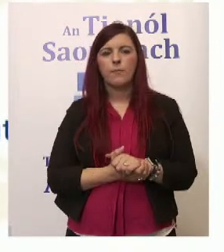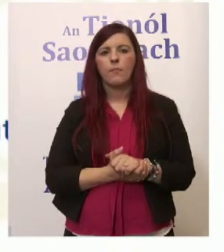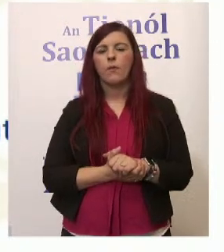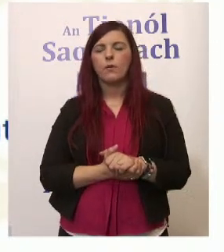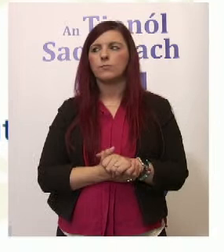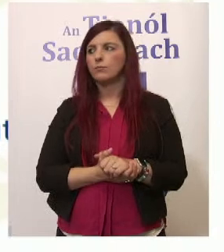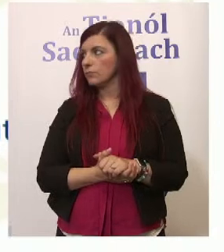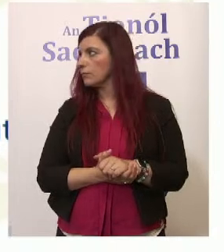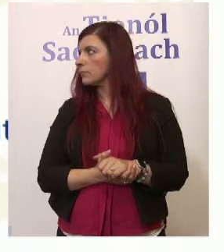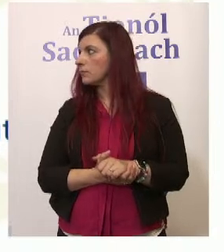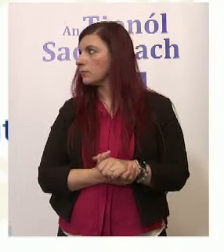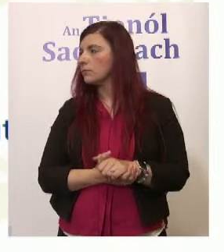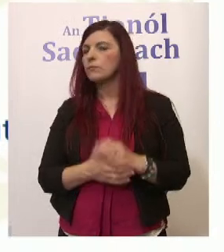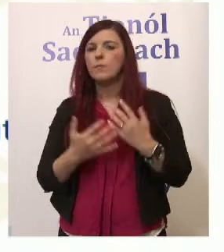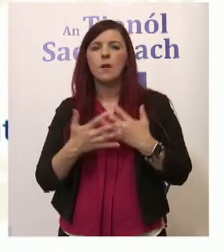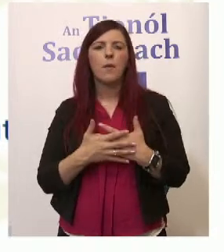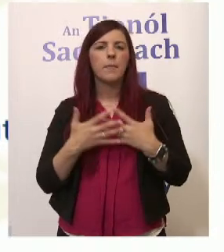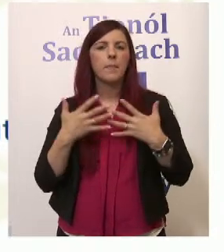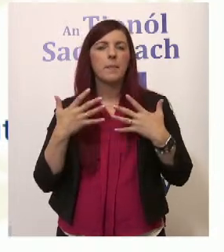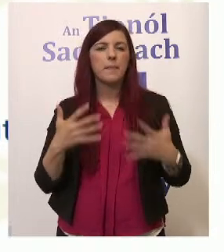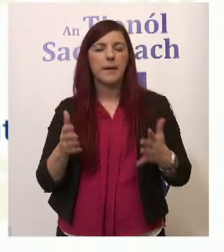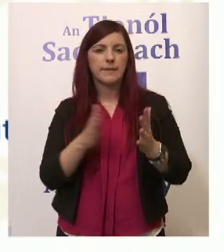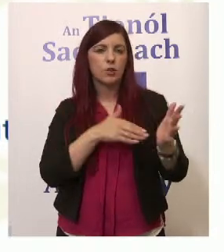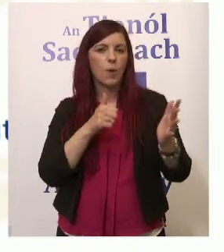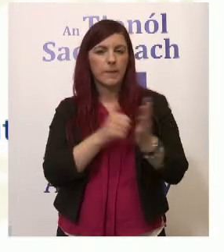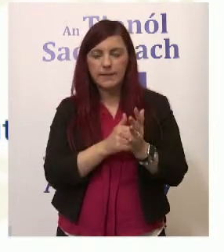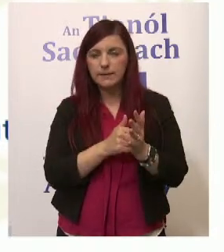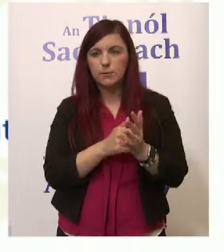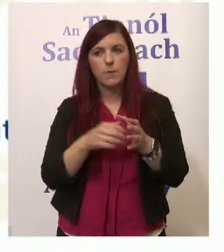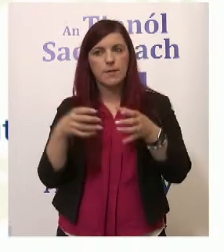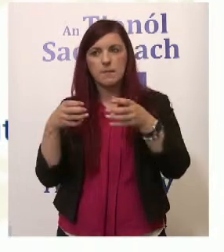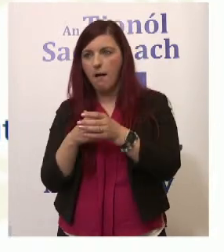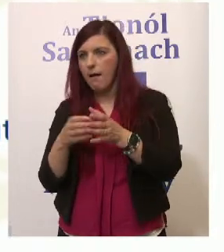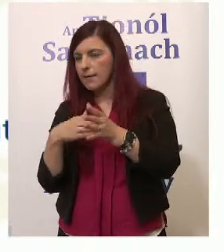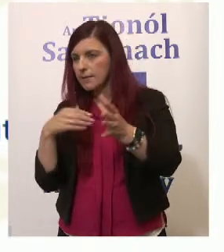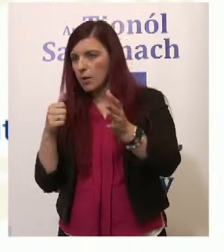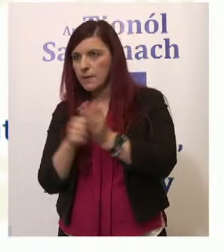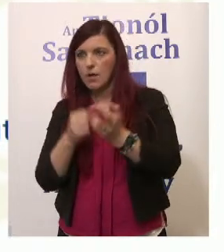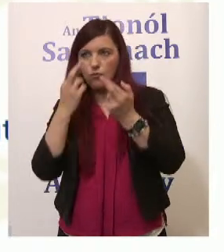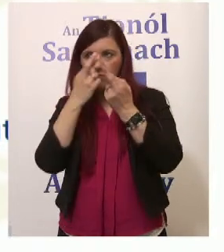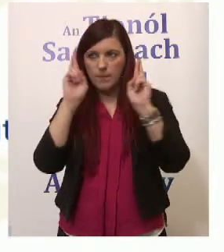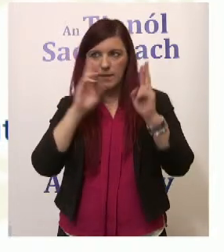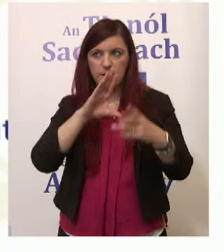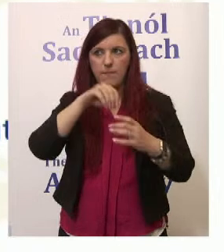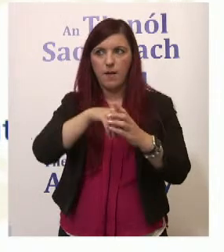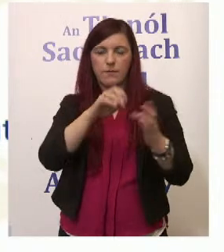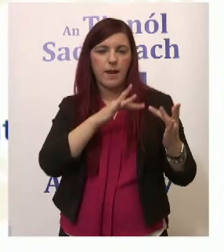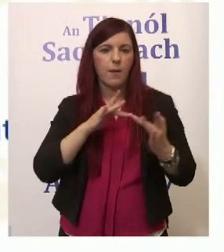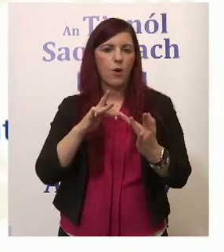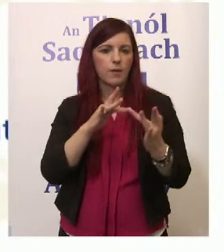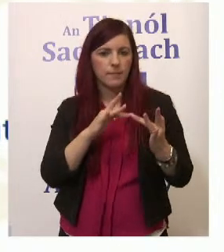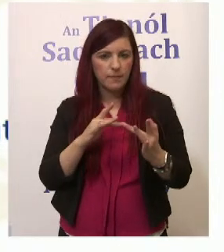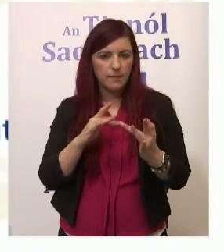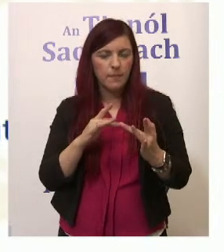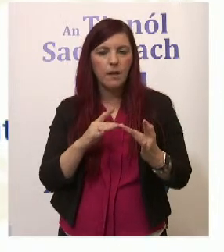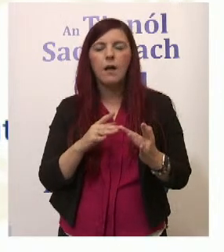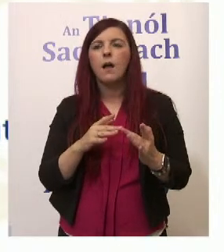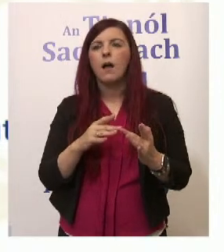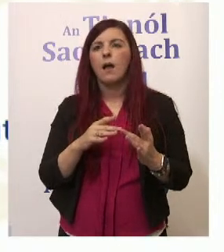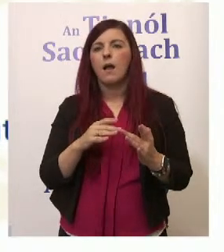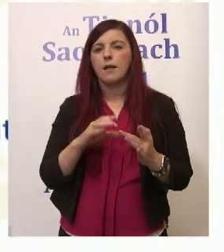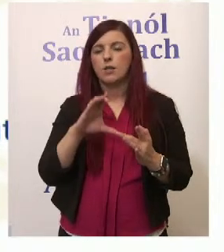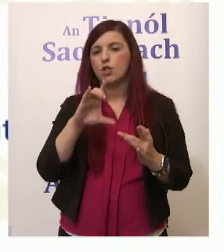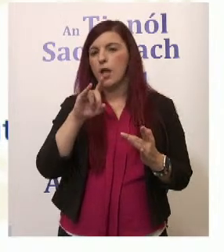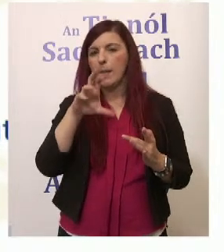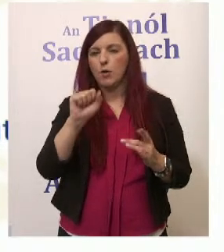From the biggest firms in the country to the very smallest, there's a place for every business in our network, and it's a place that marks us out. Our chambers are everywhere,